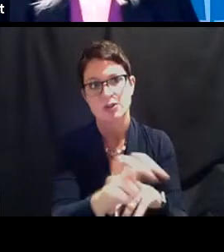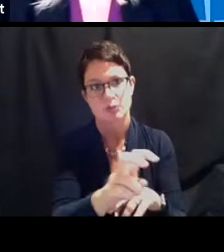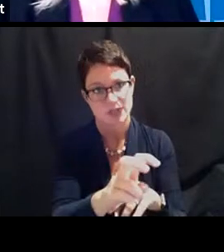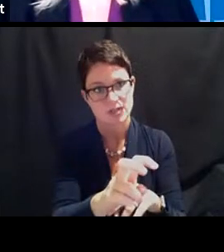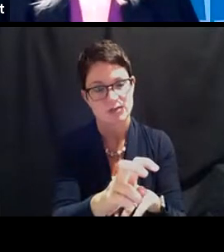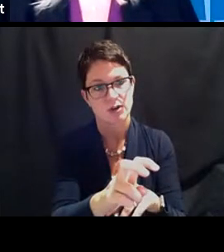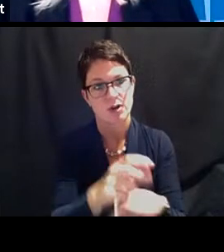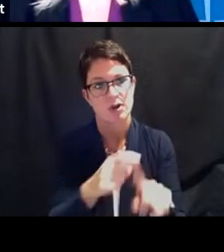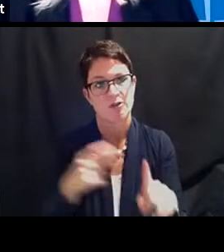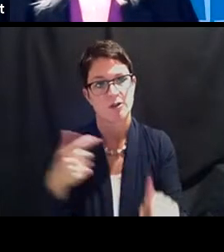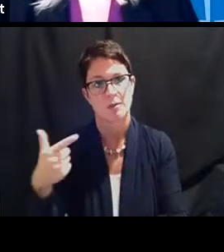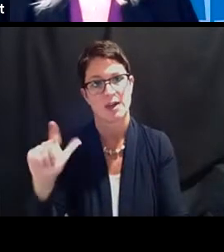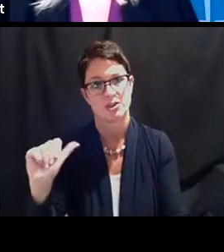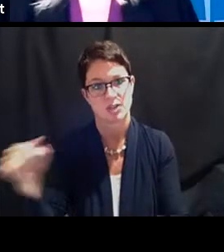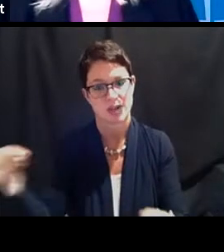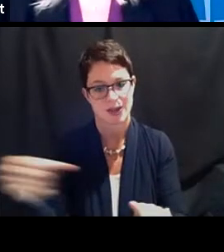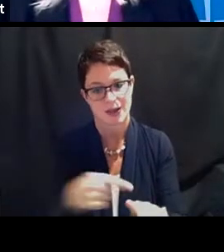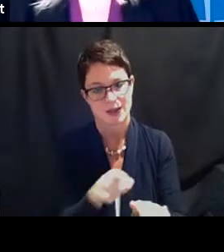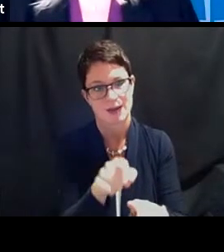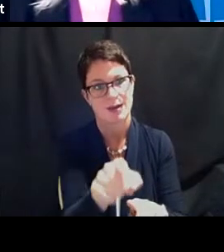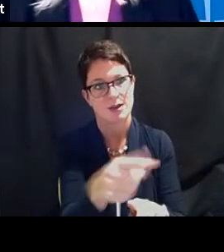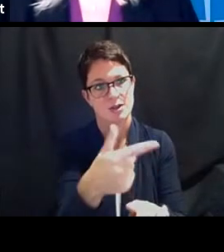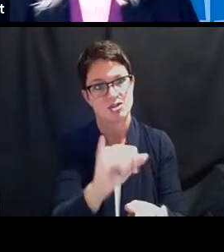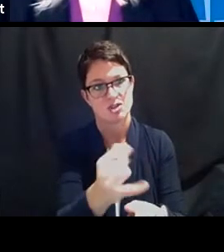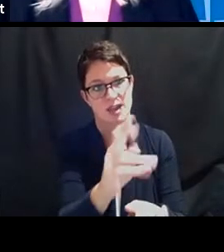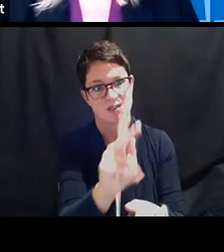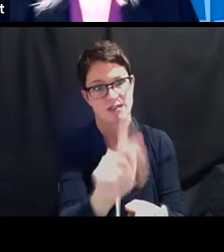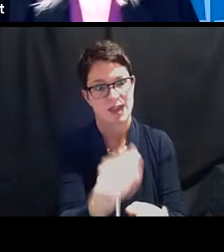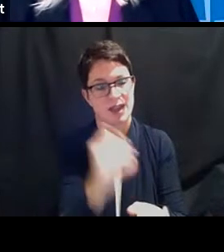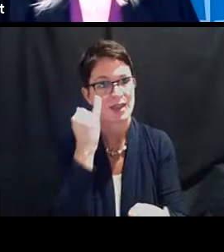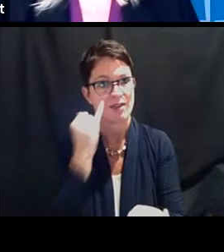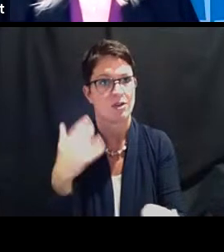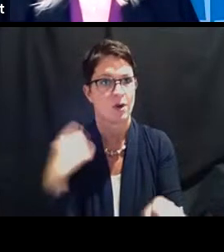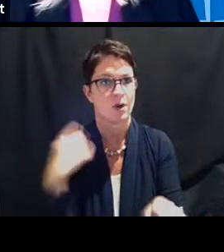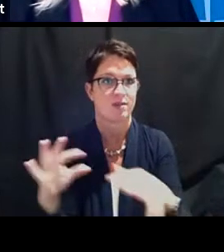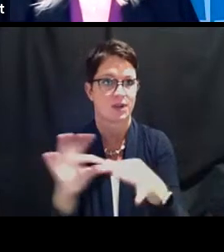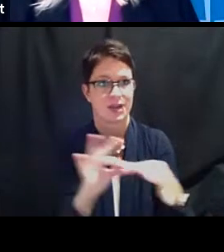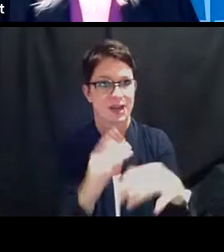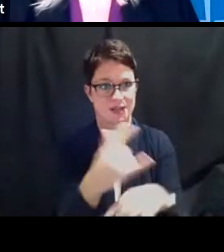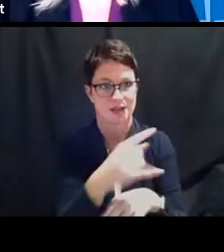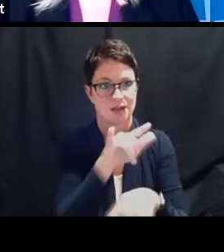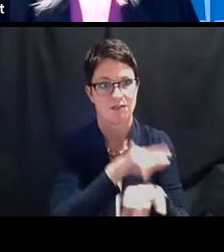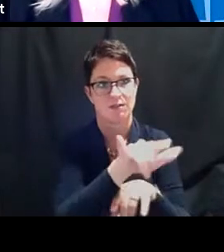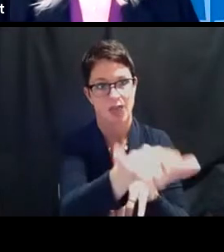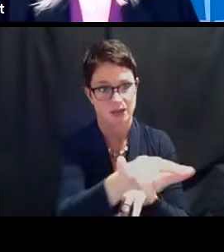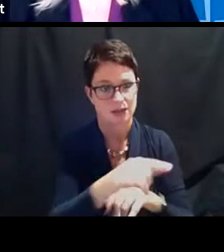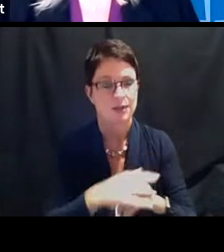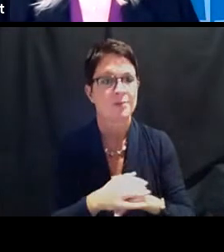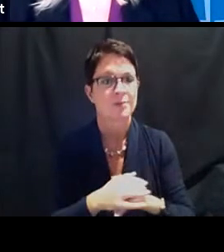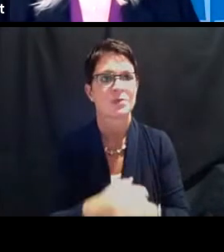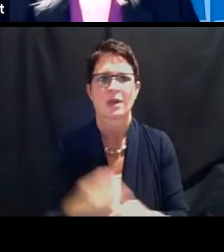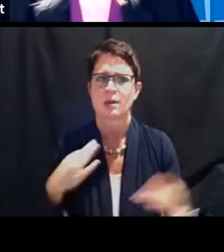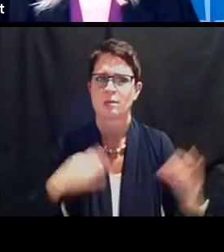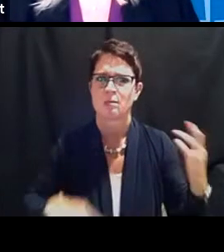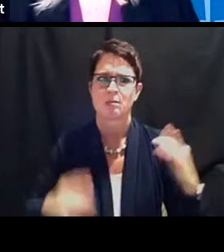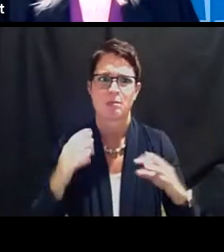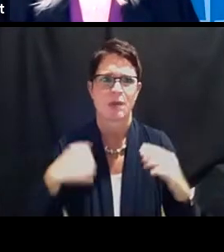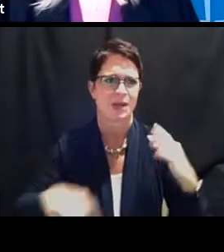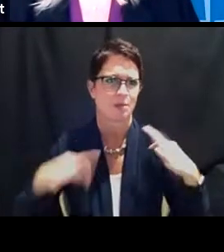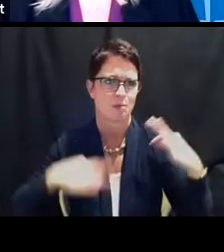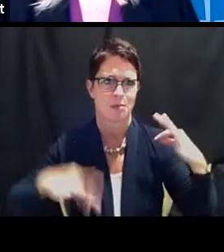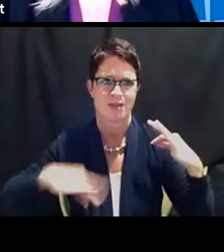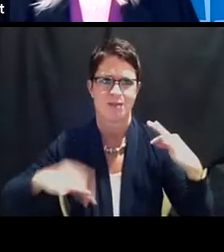from LaGuardia right to JFK if you have a connecting flight. So it'll benefit a lot of people. It'll take a